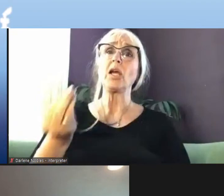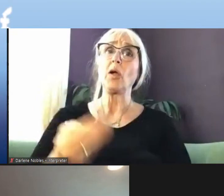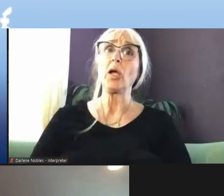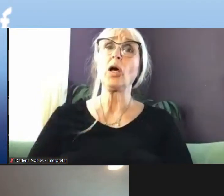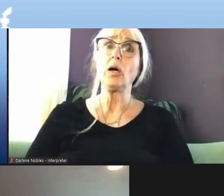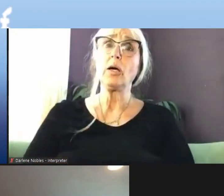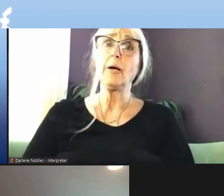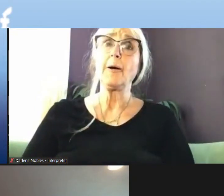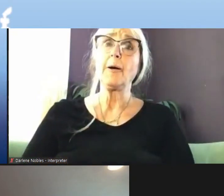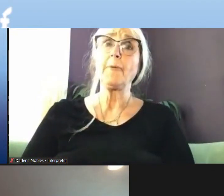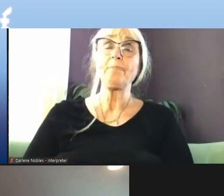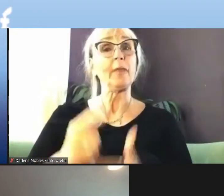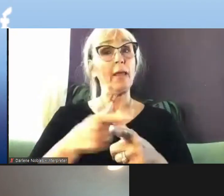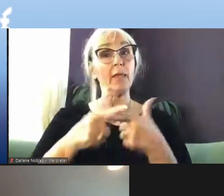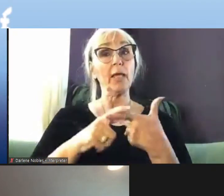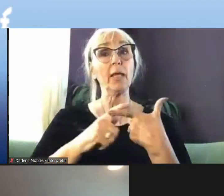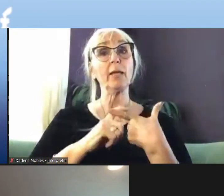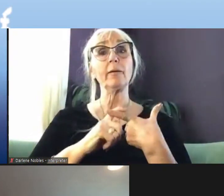And then